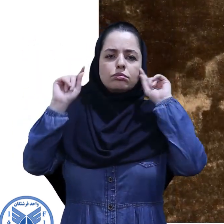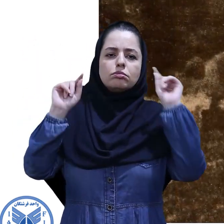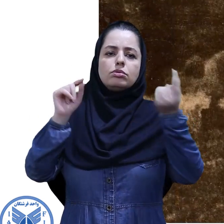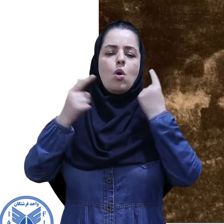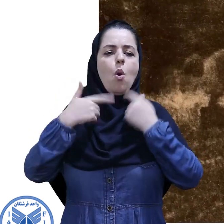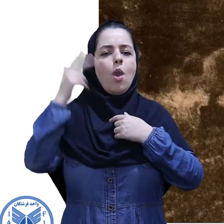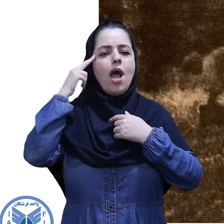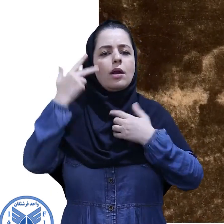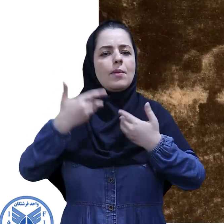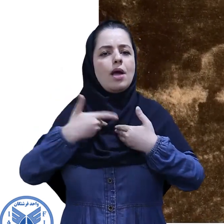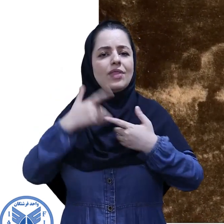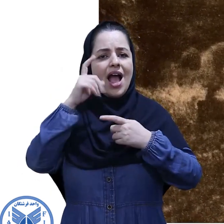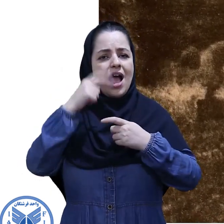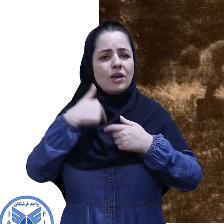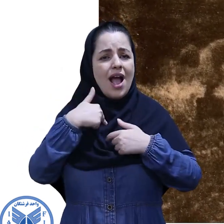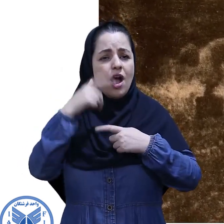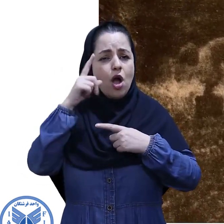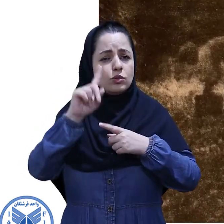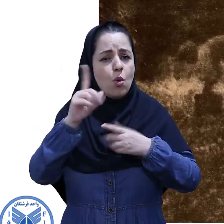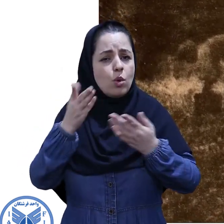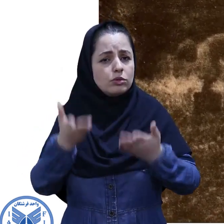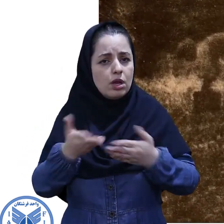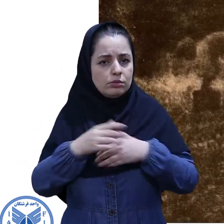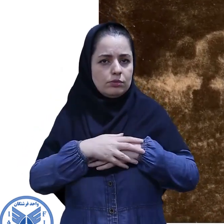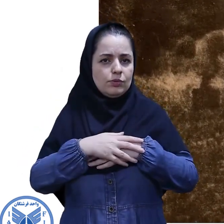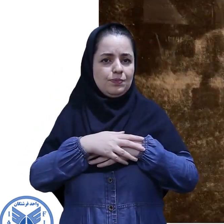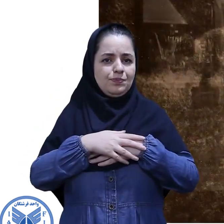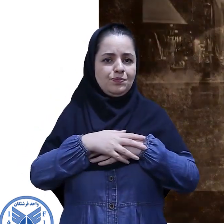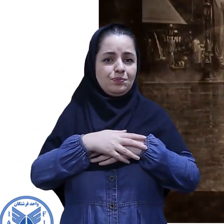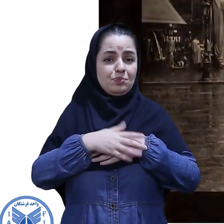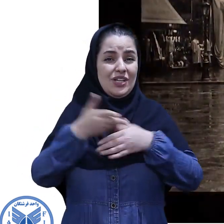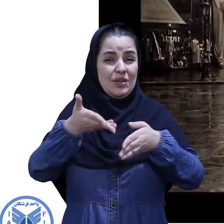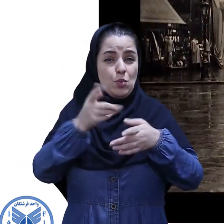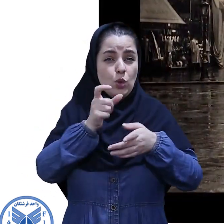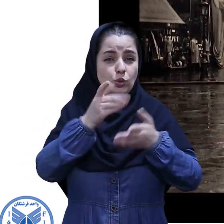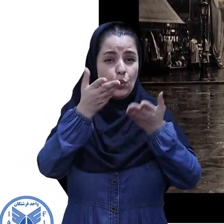where is the creative input of the artist in